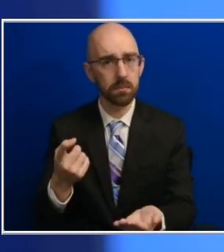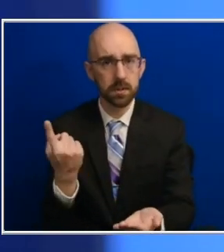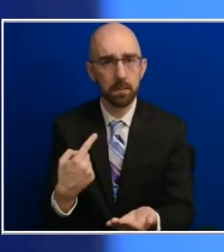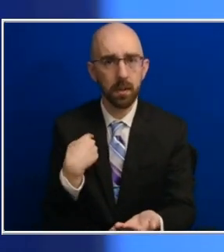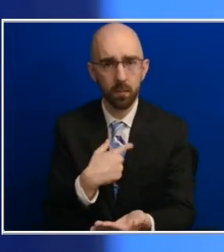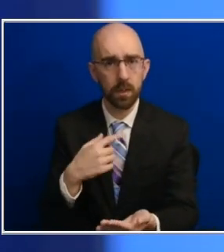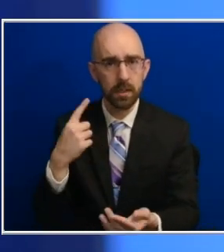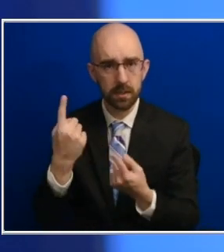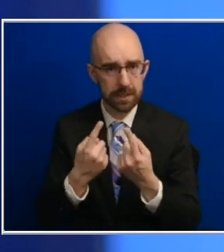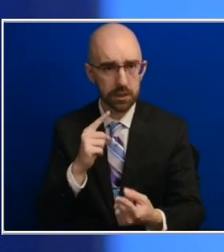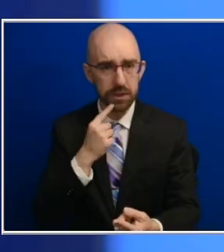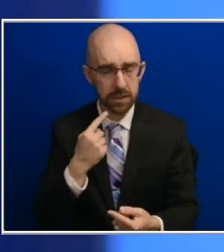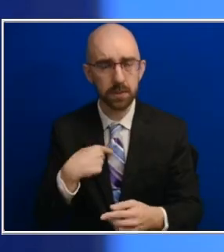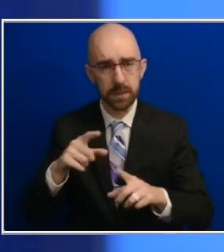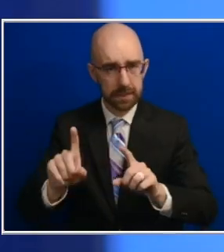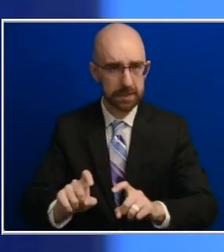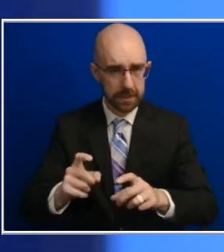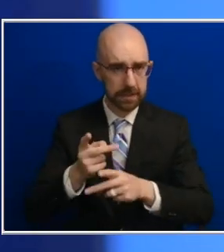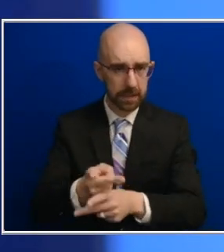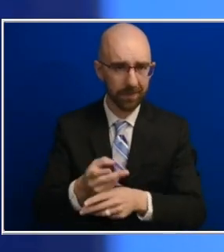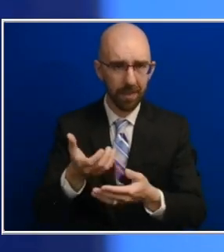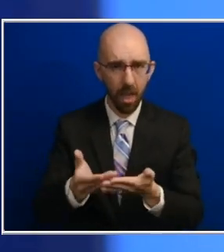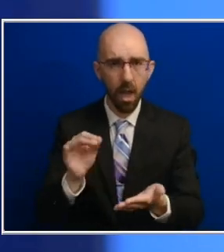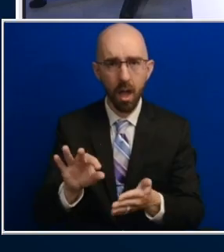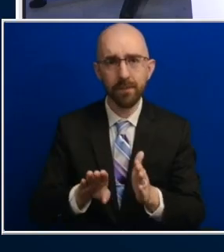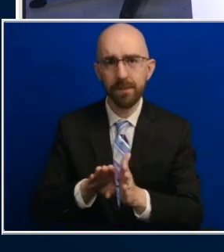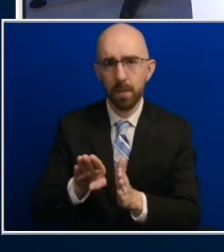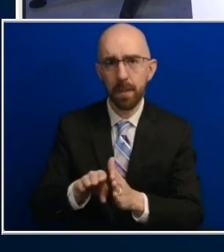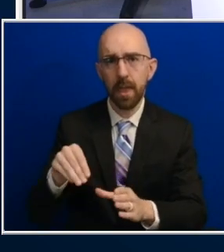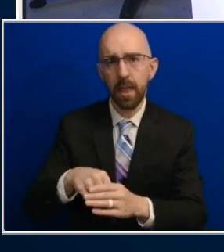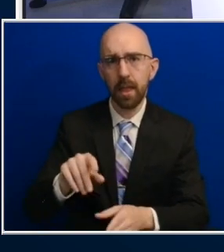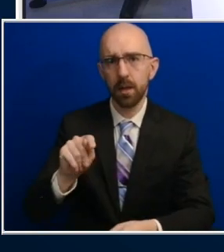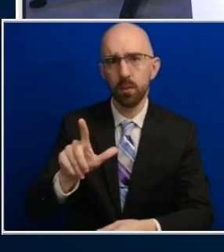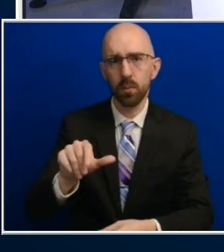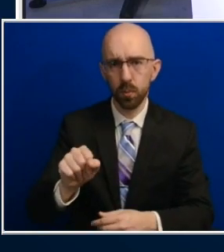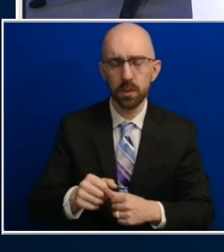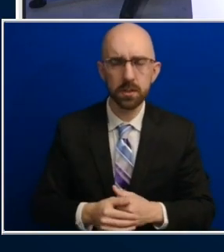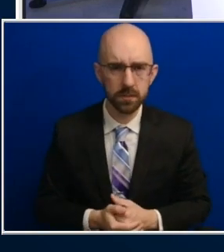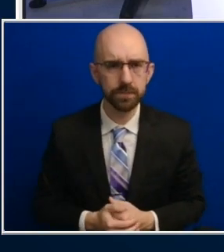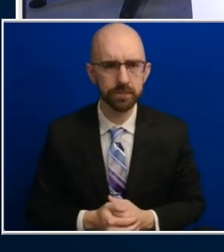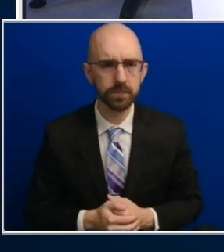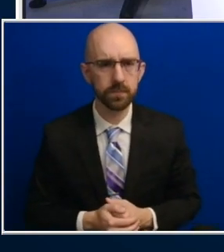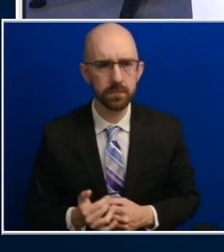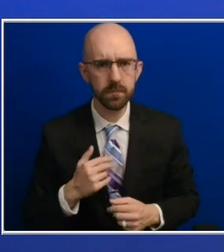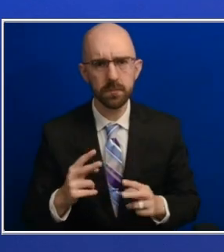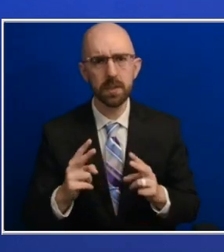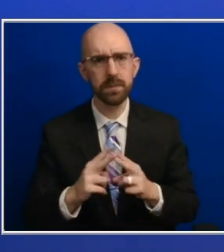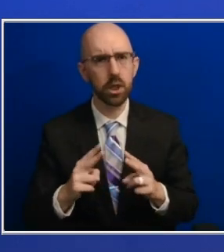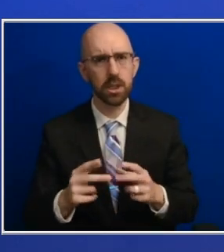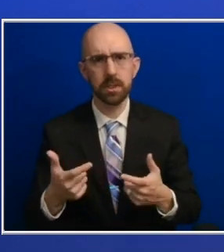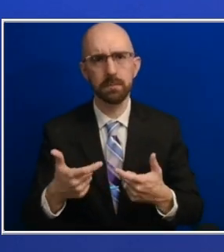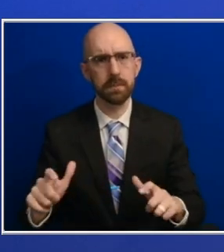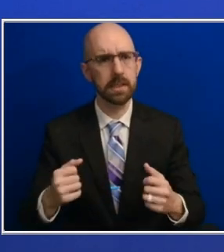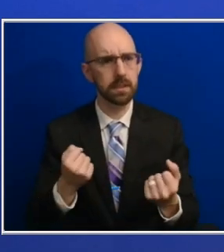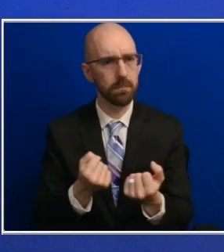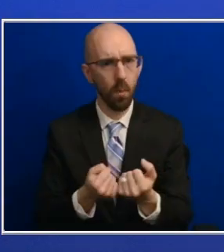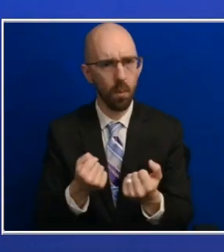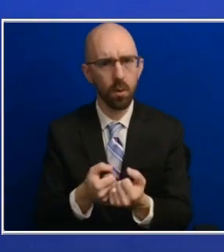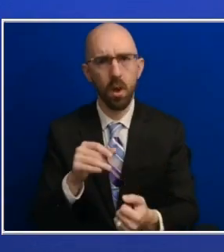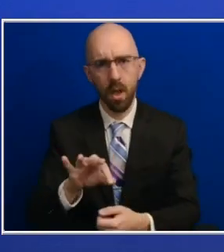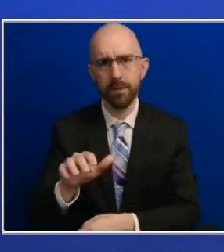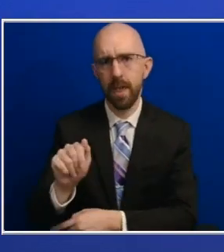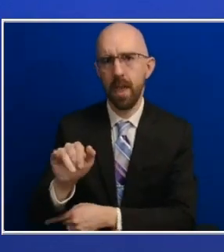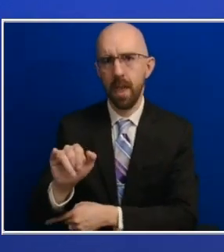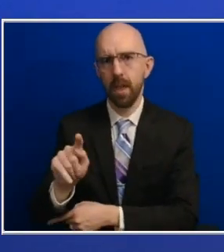very carefully because there's a lot of development that goes into these tools. Yeah, I'm a very big supporter of AI tools, but I